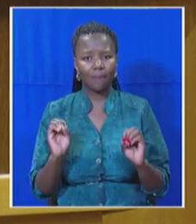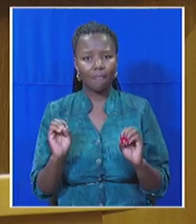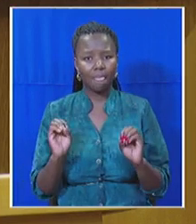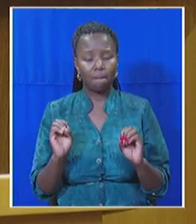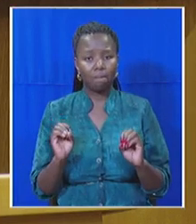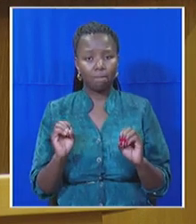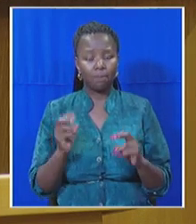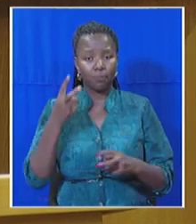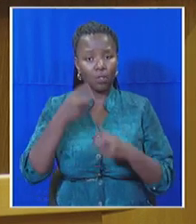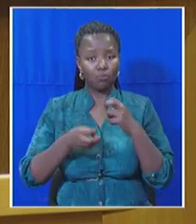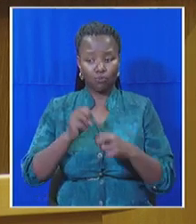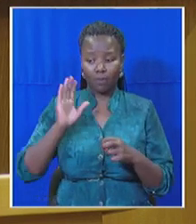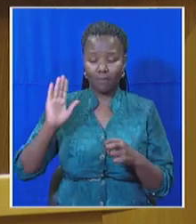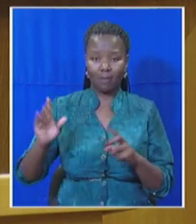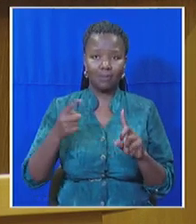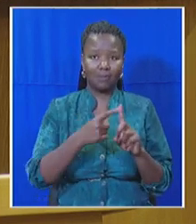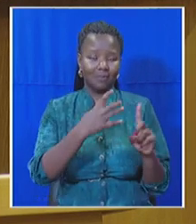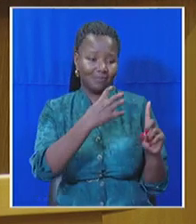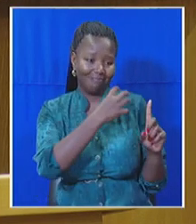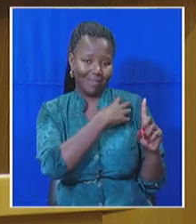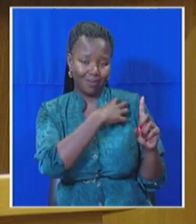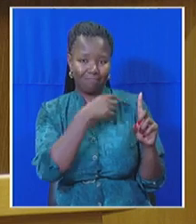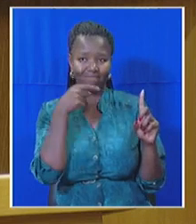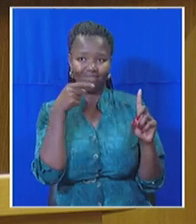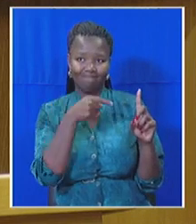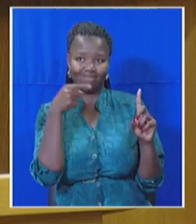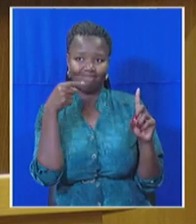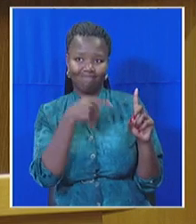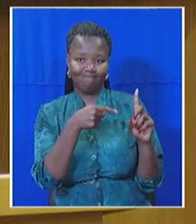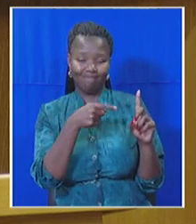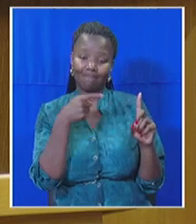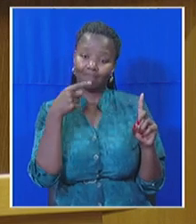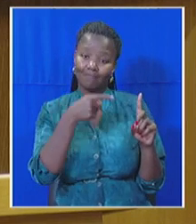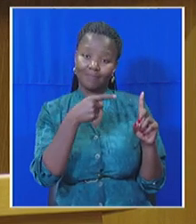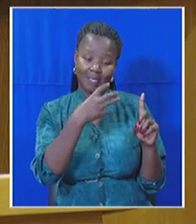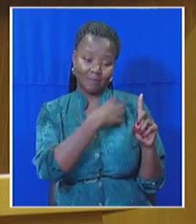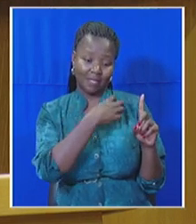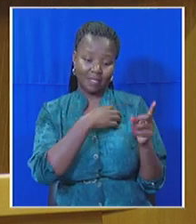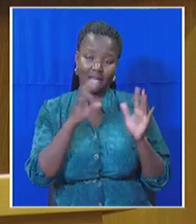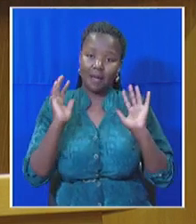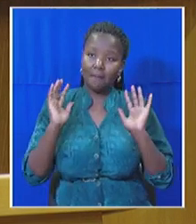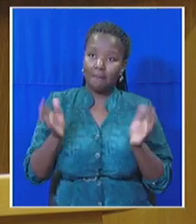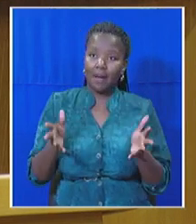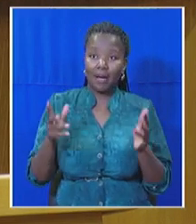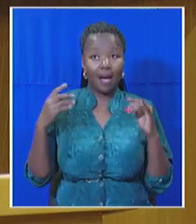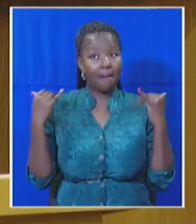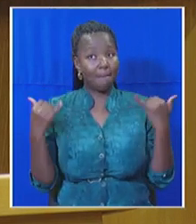this department is Minister Mbalula himself, who only knows how to hijack